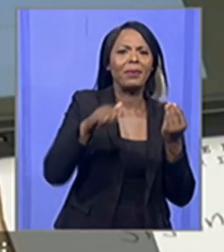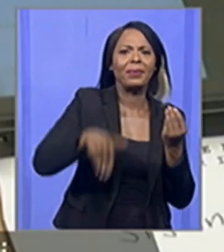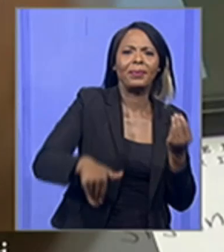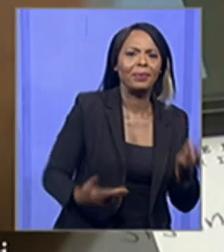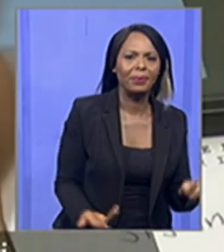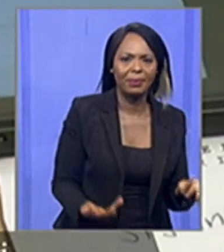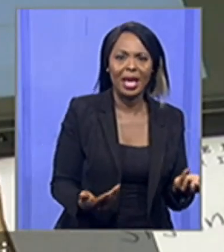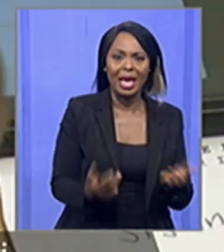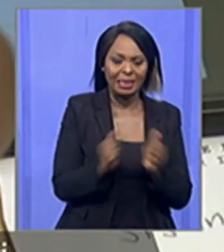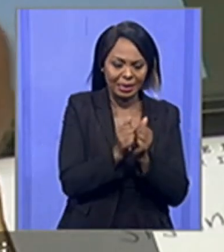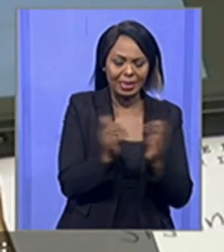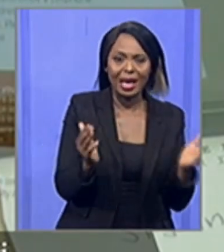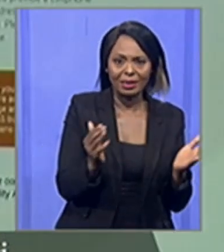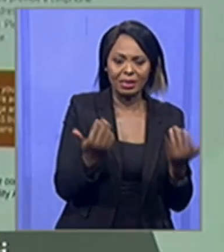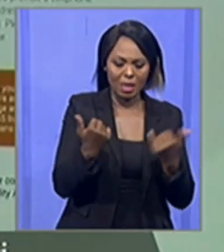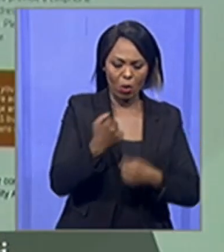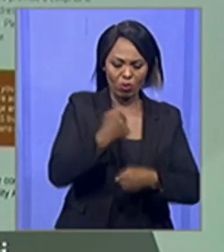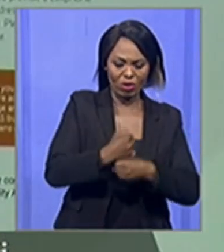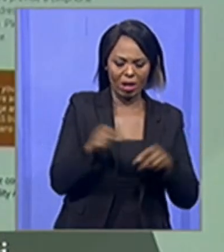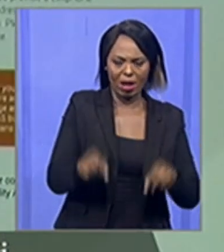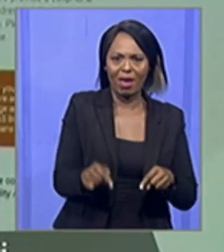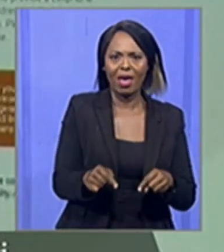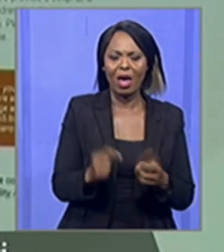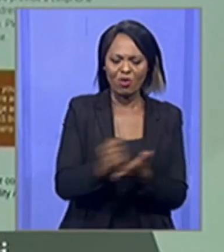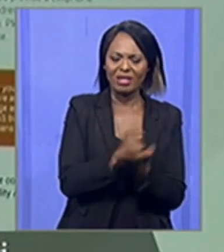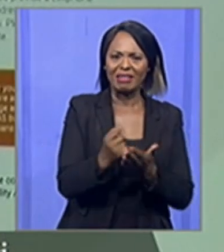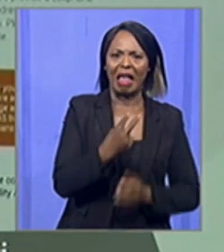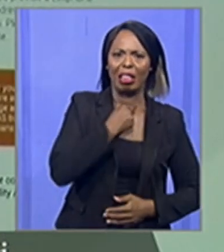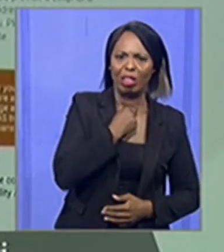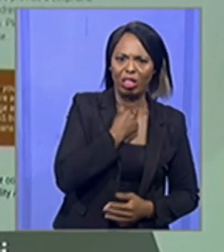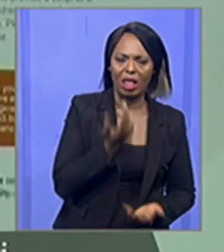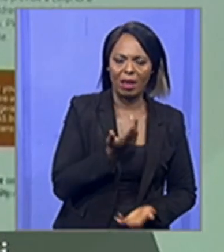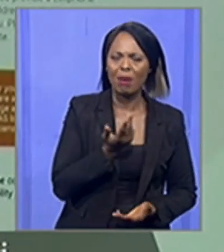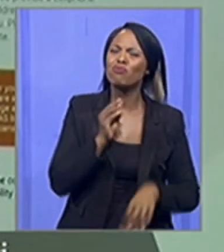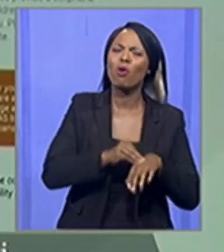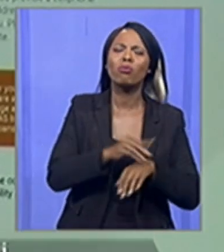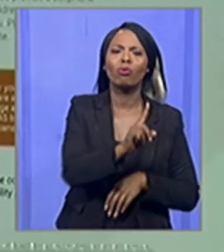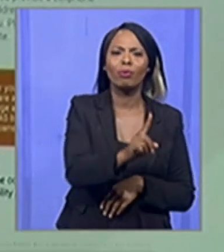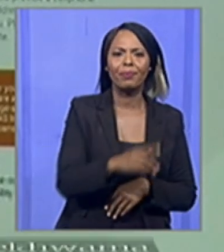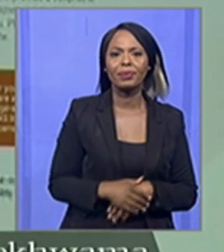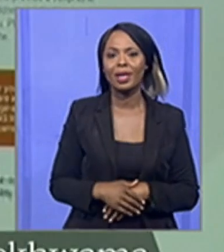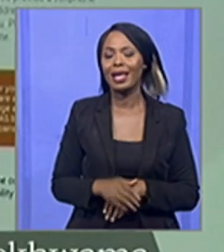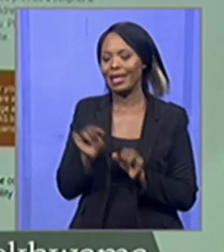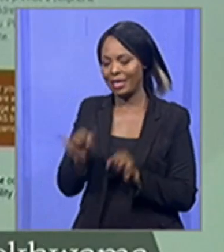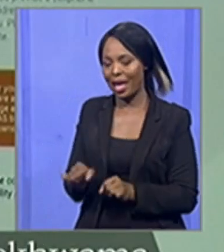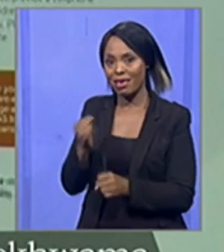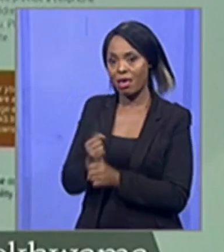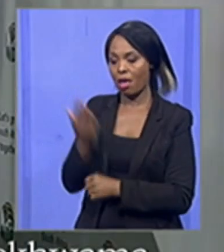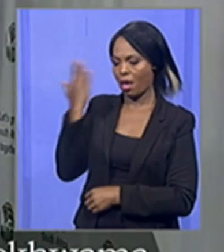ke go registara bothata bo mo kae? Kadi re ne re na le bothata bo ngwaga o feta ne re na le